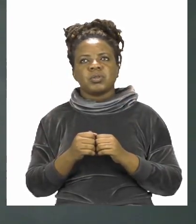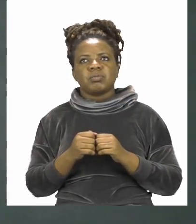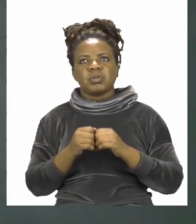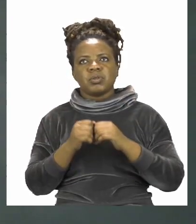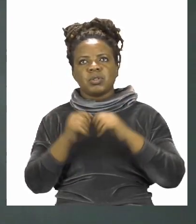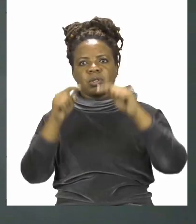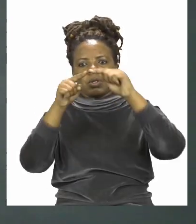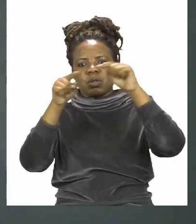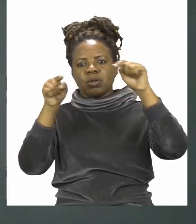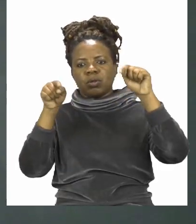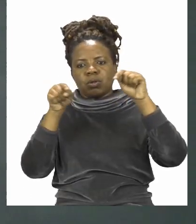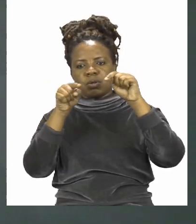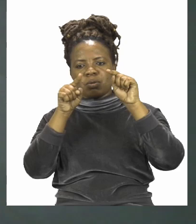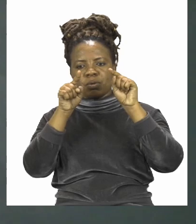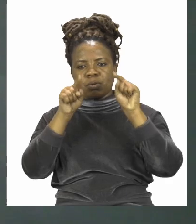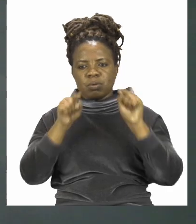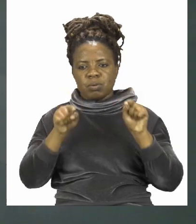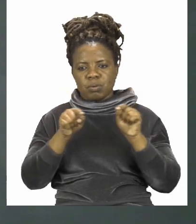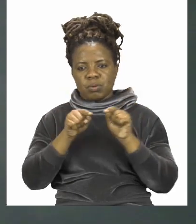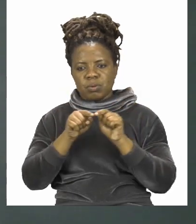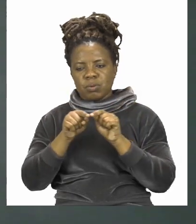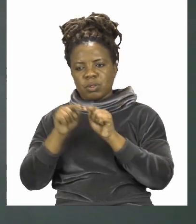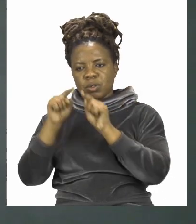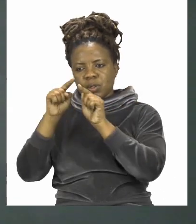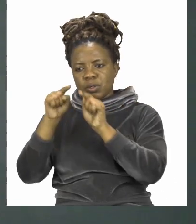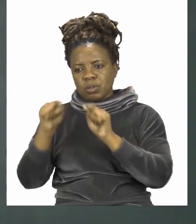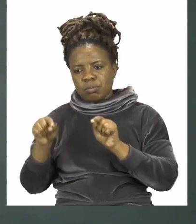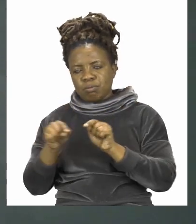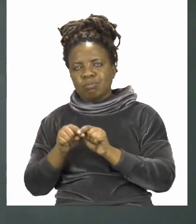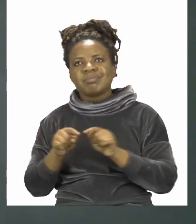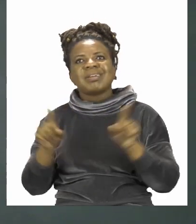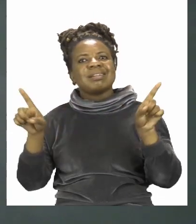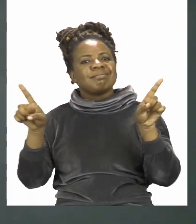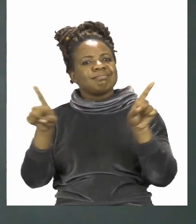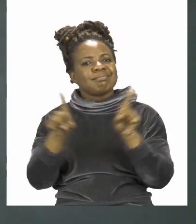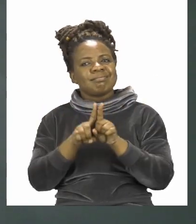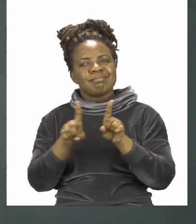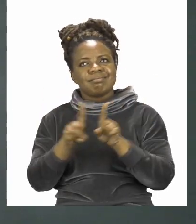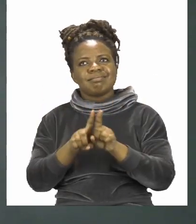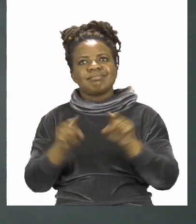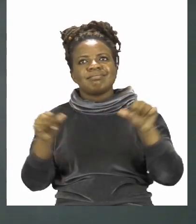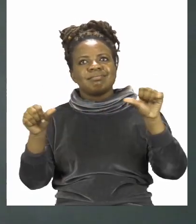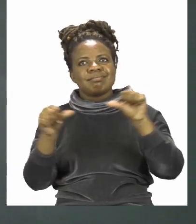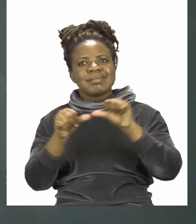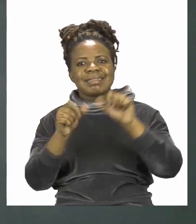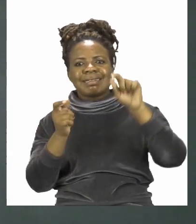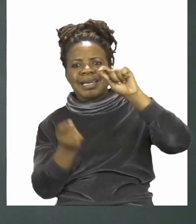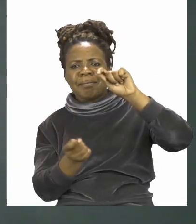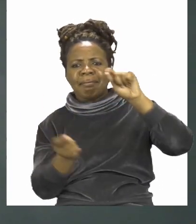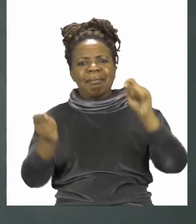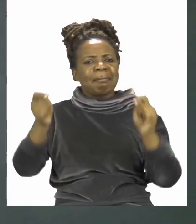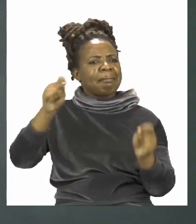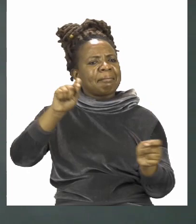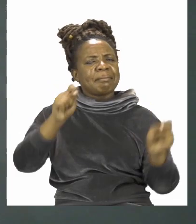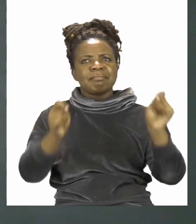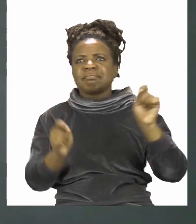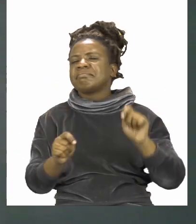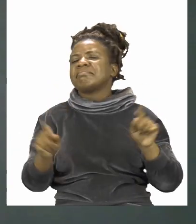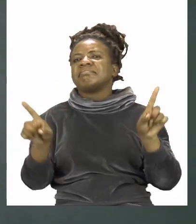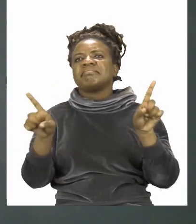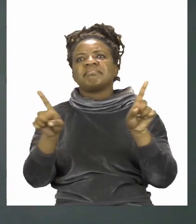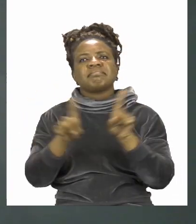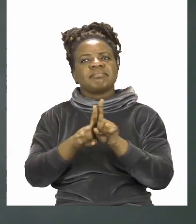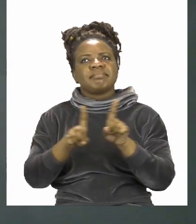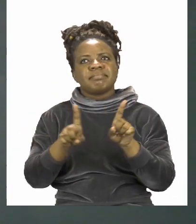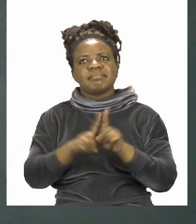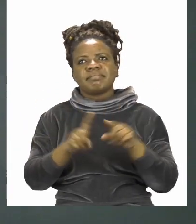cube, just like a square, is the same size no matter how you turn it. It has